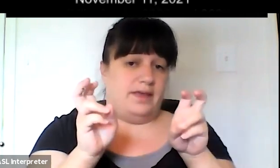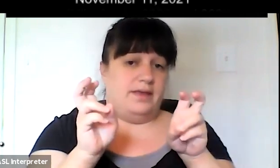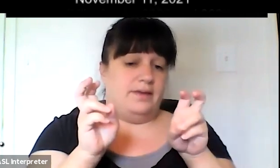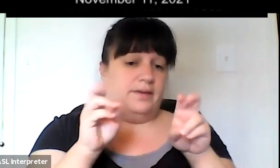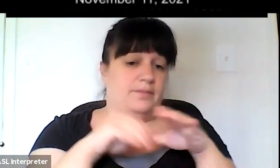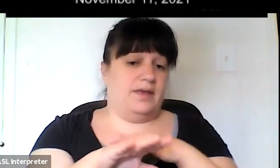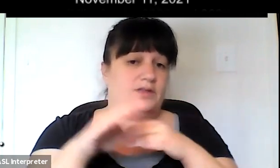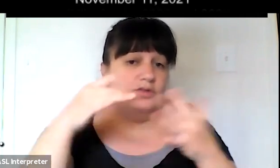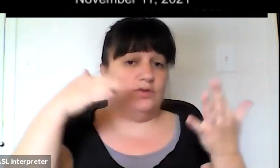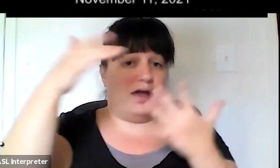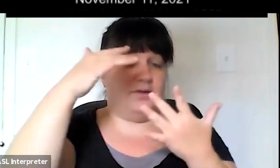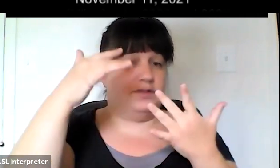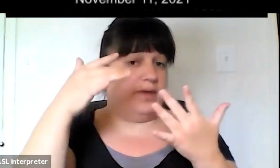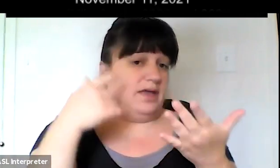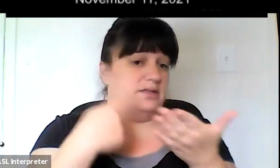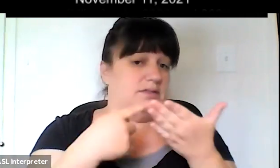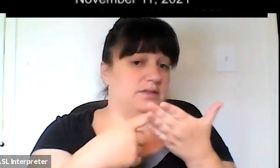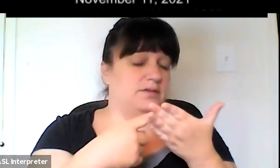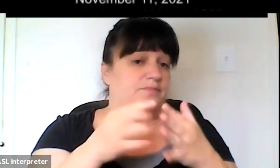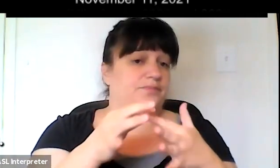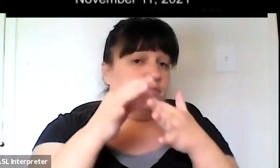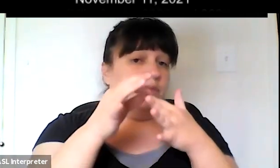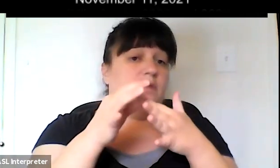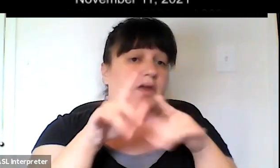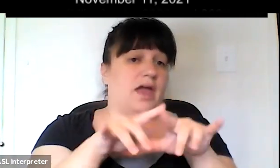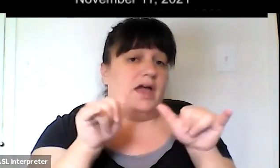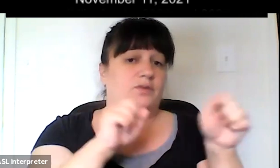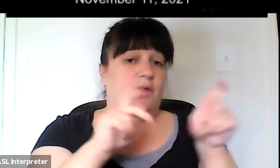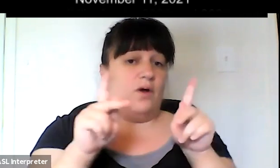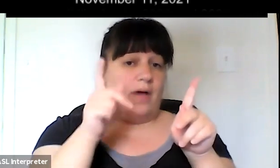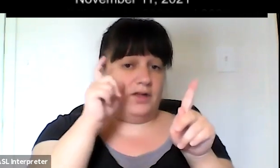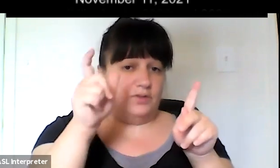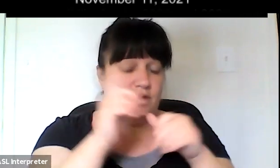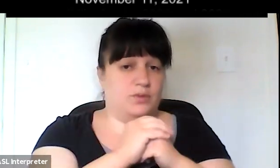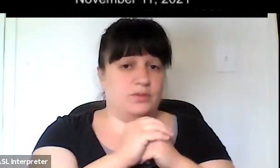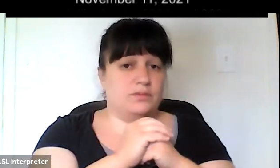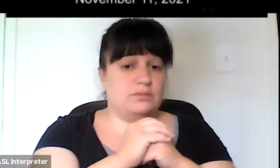into outer space discourse, especially as we go back to the moon.